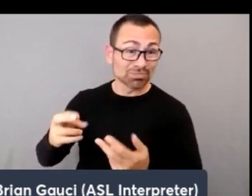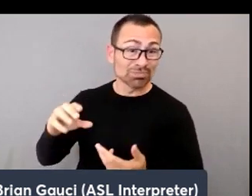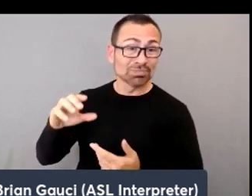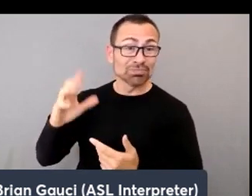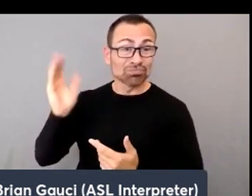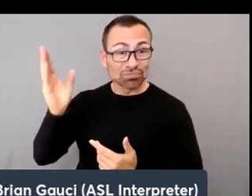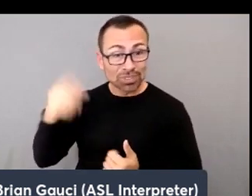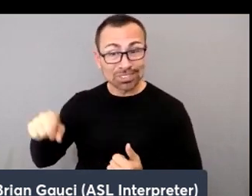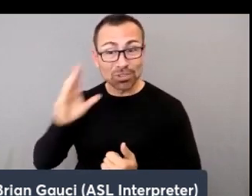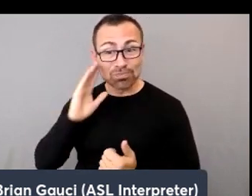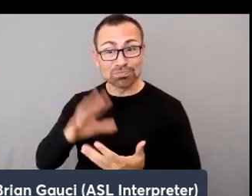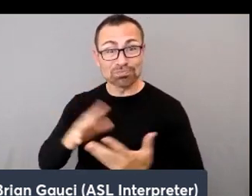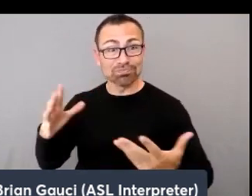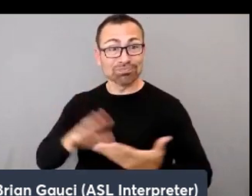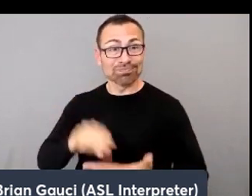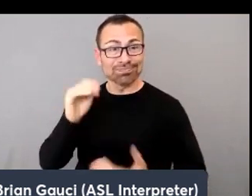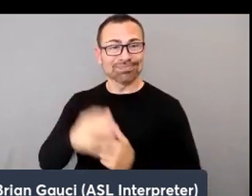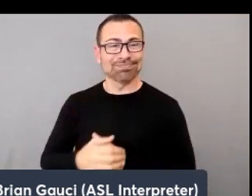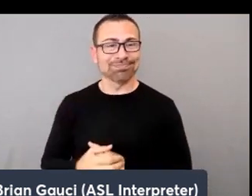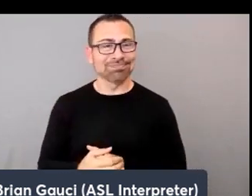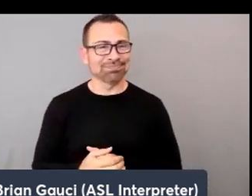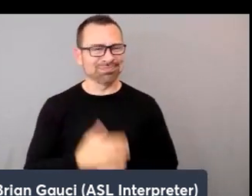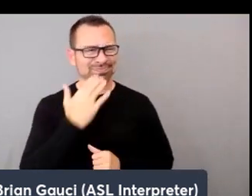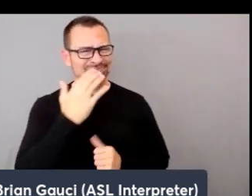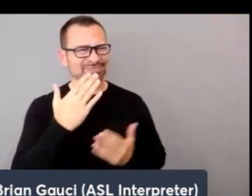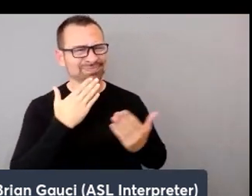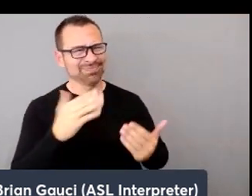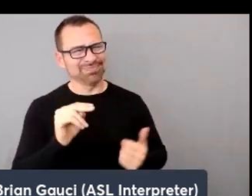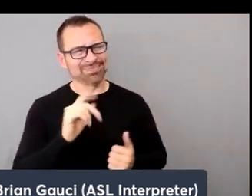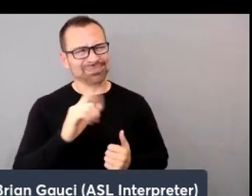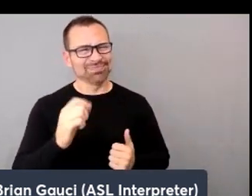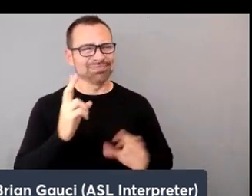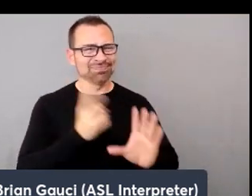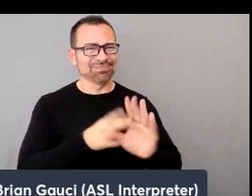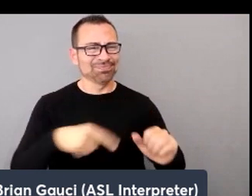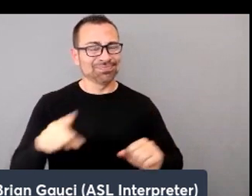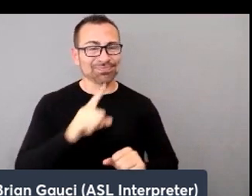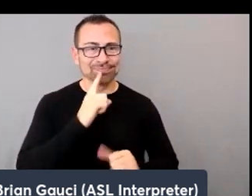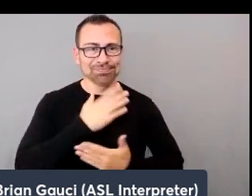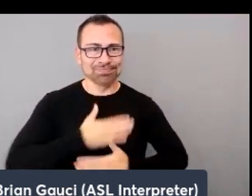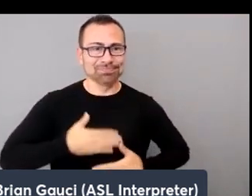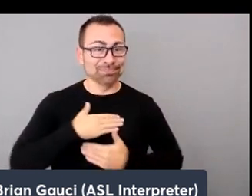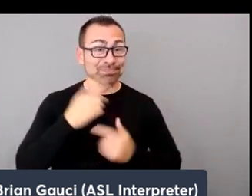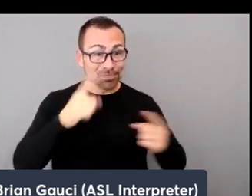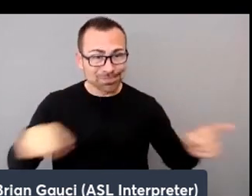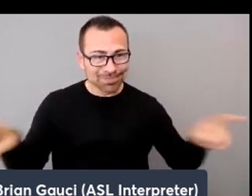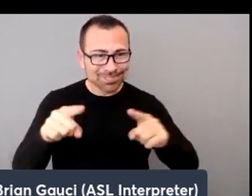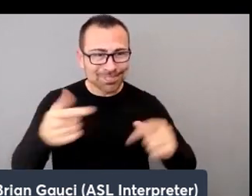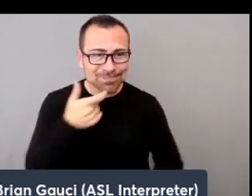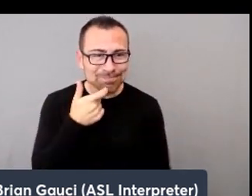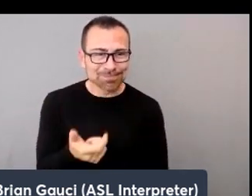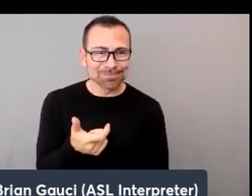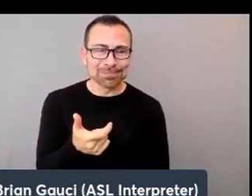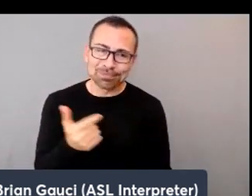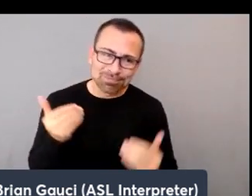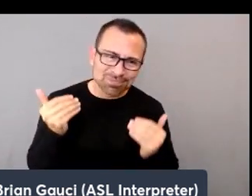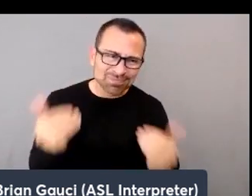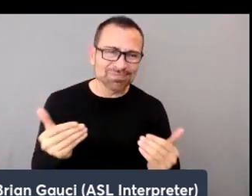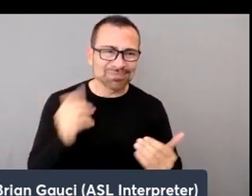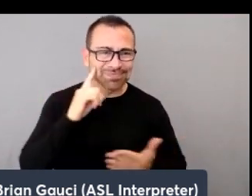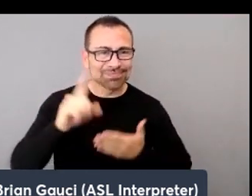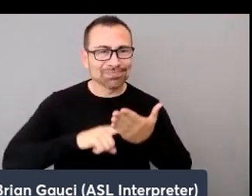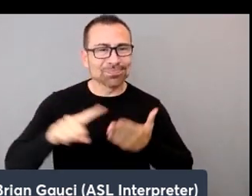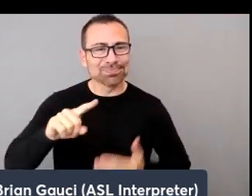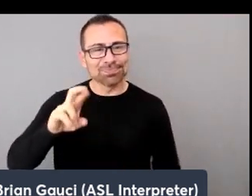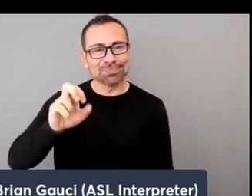check it out. Thank you, Nyla, for joining us. I really appreciate it. And for everybody watching, go check out